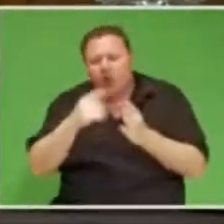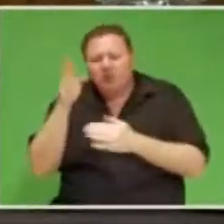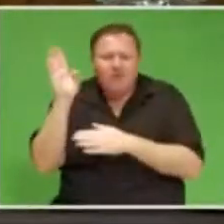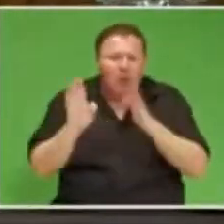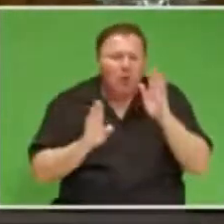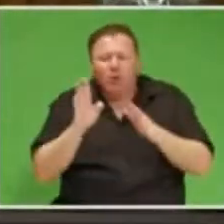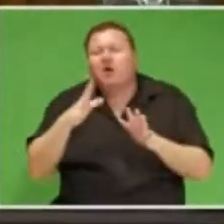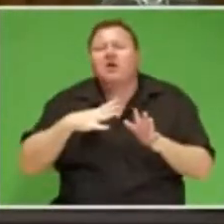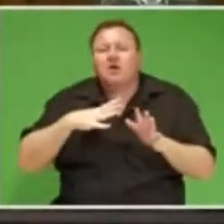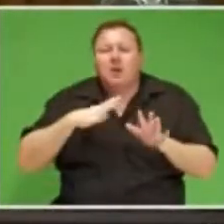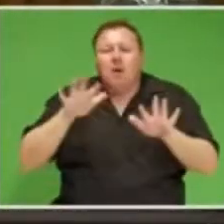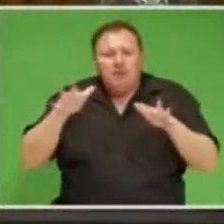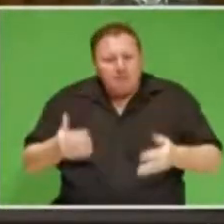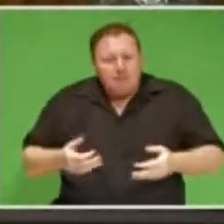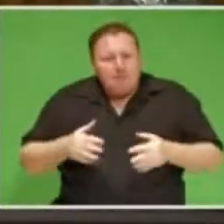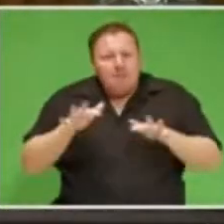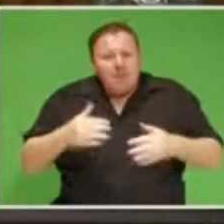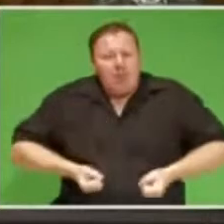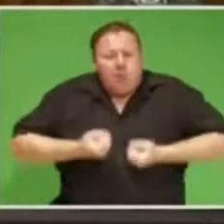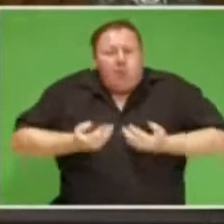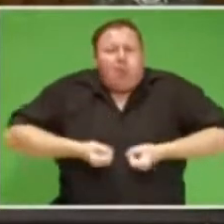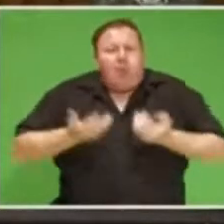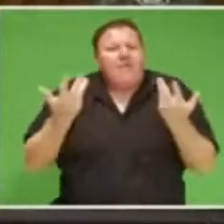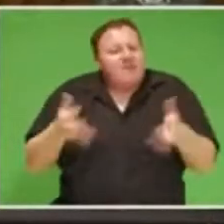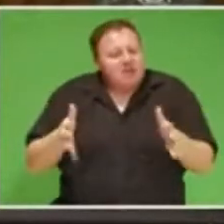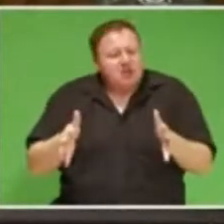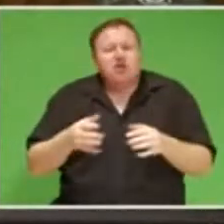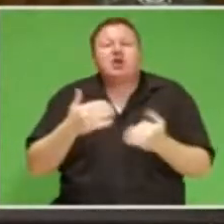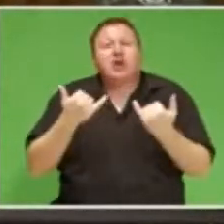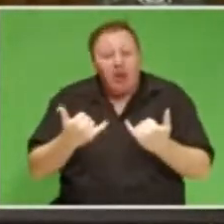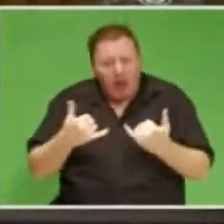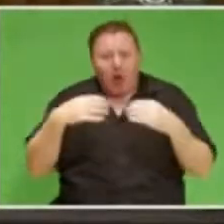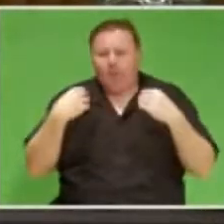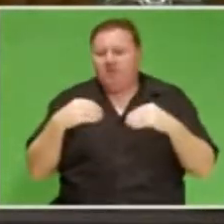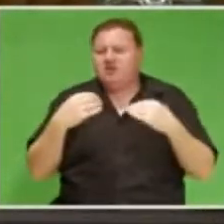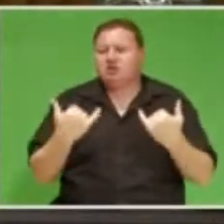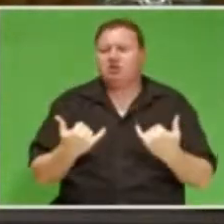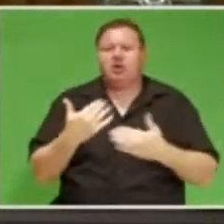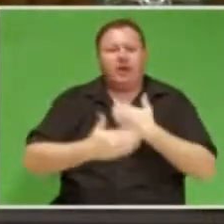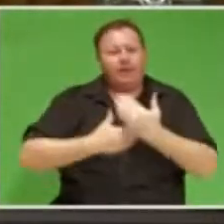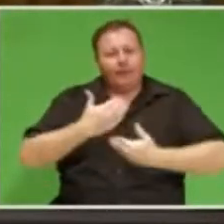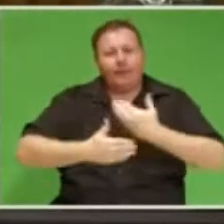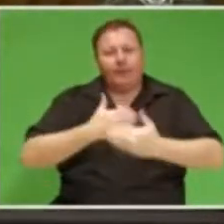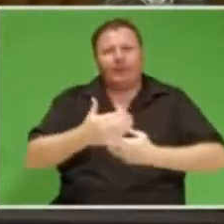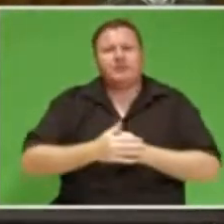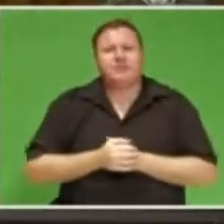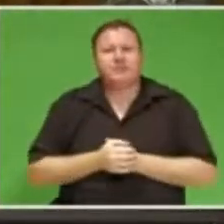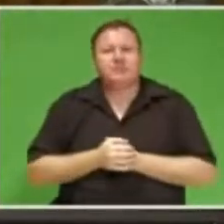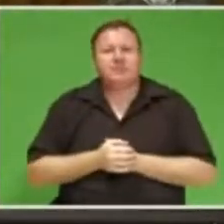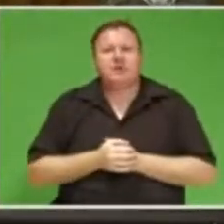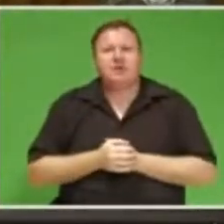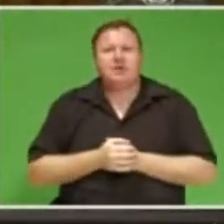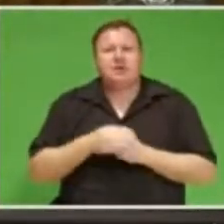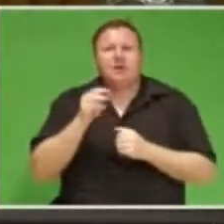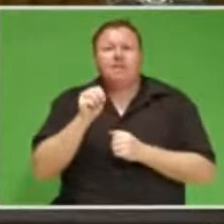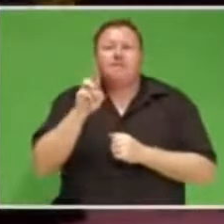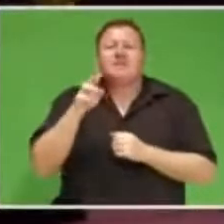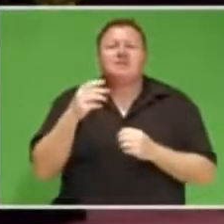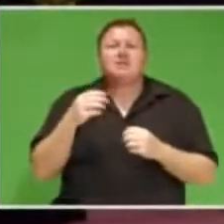to express themselves. We are now proceeding with the business of the State of the Nation address. Proceed, Mr.